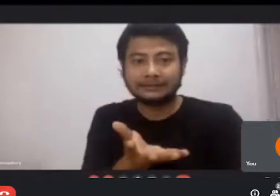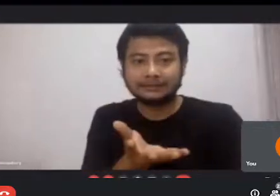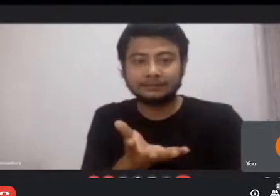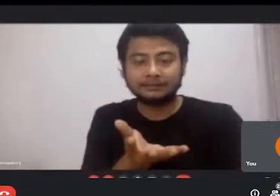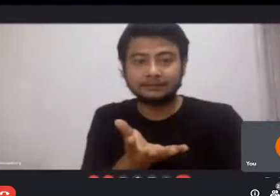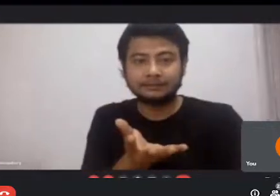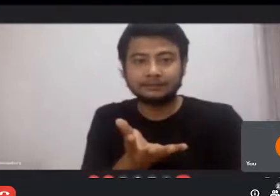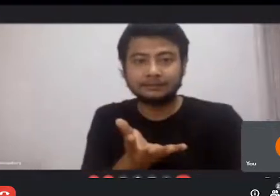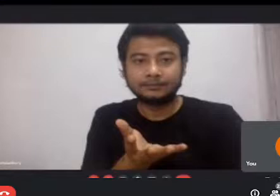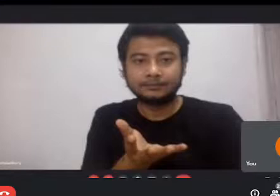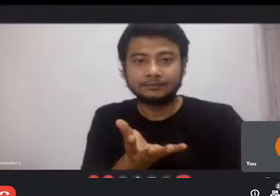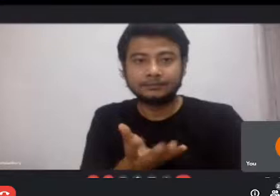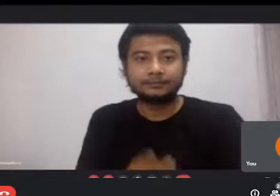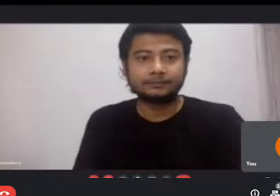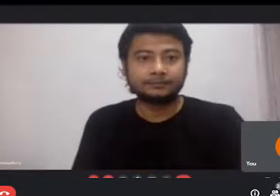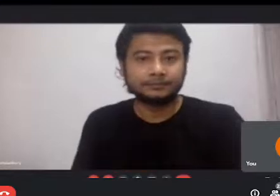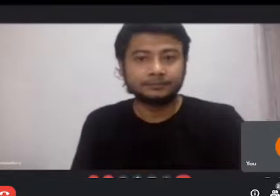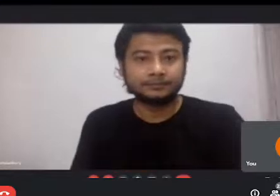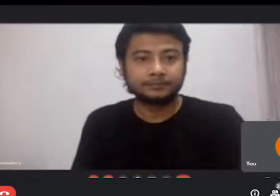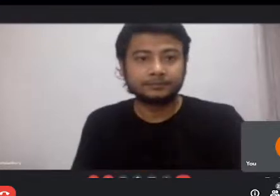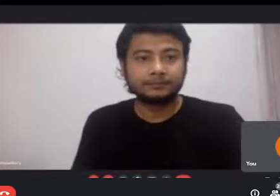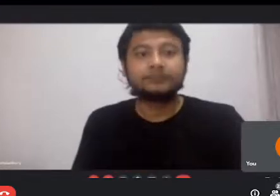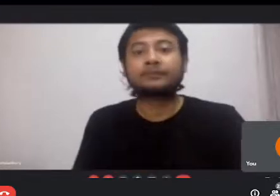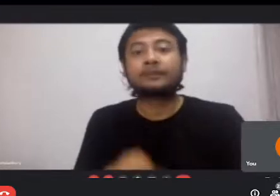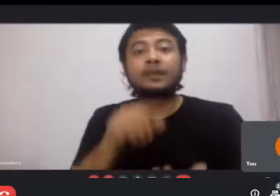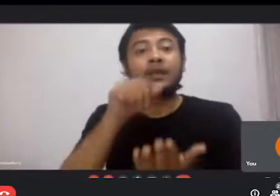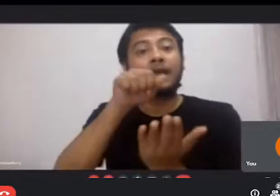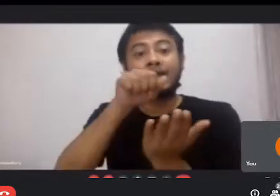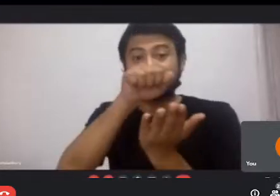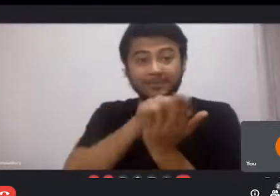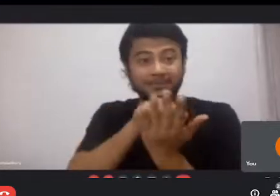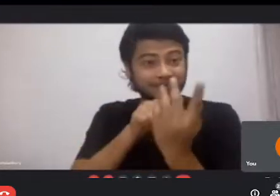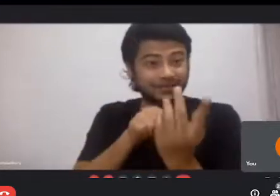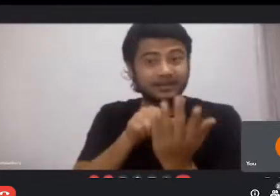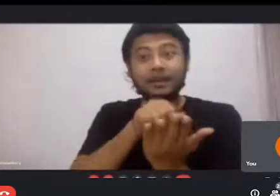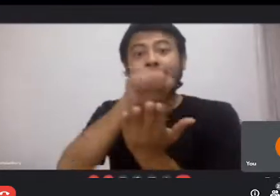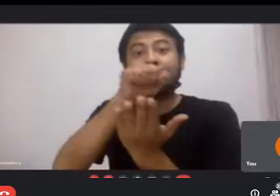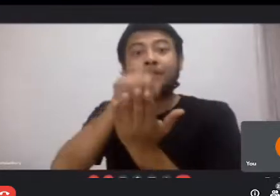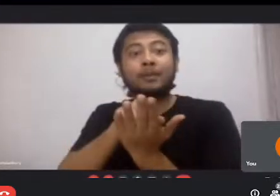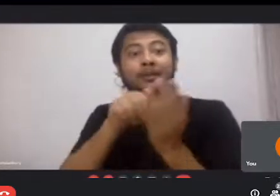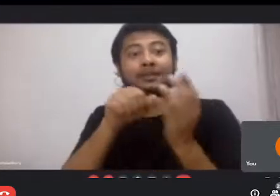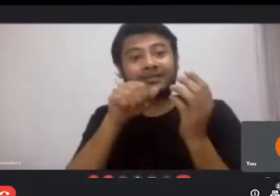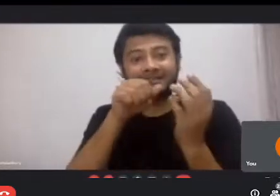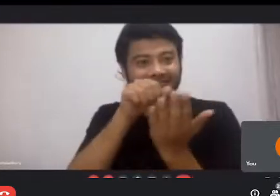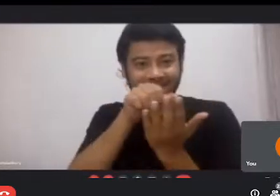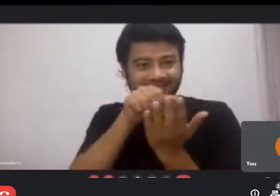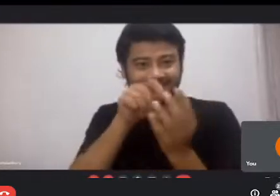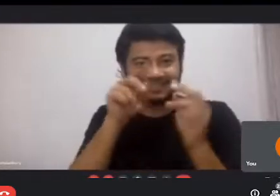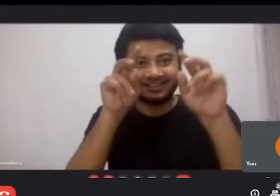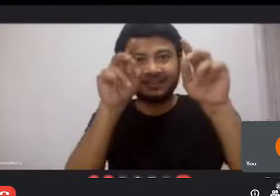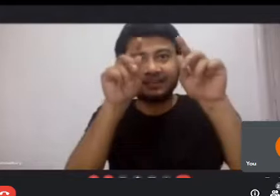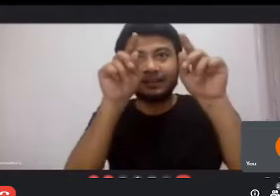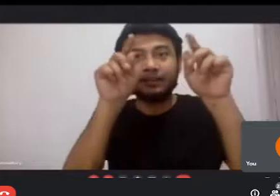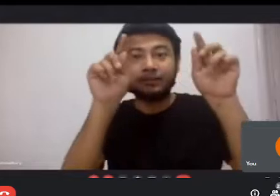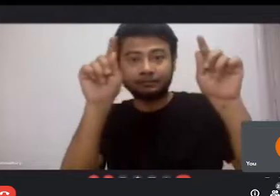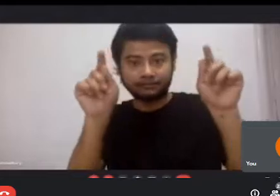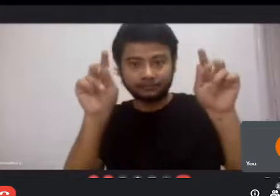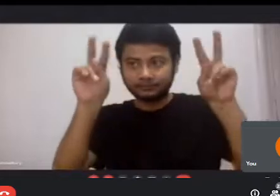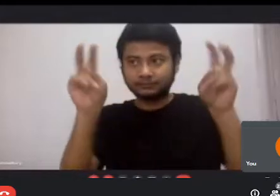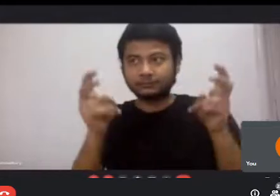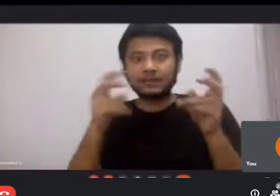And then the same title as this presentation. So Research, Practice and Innovation in Deaf